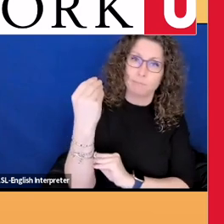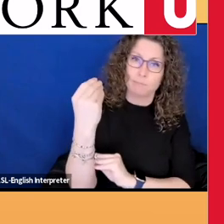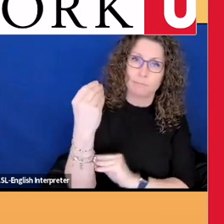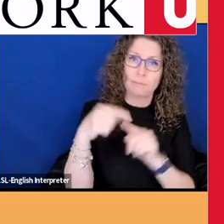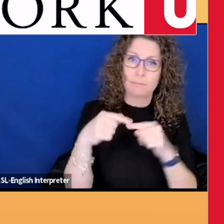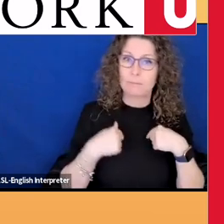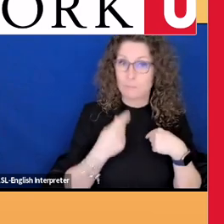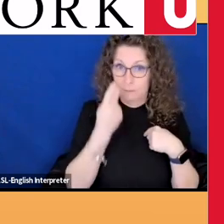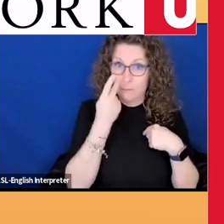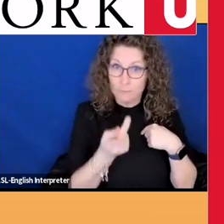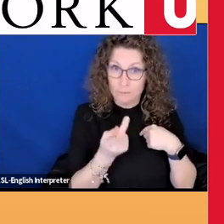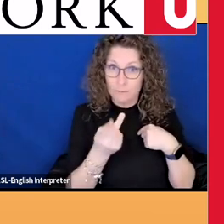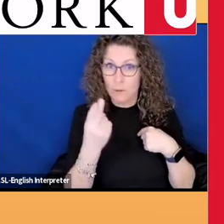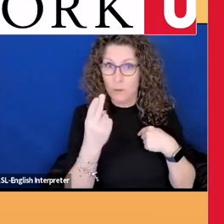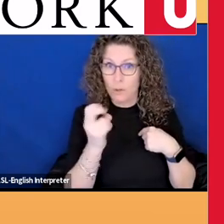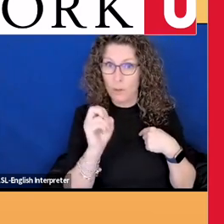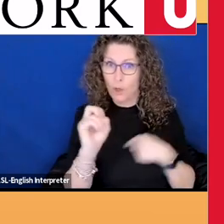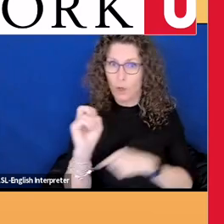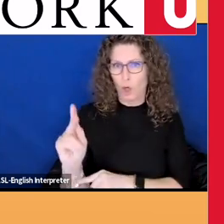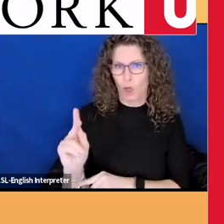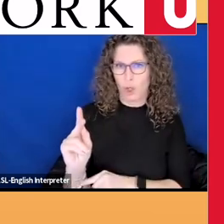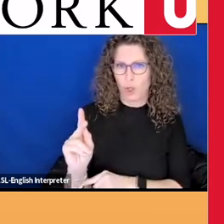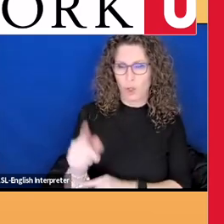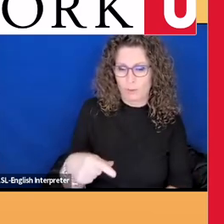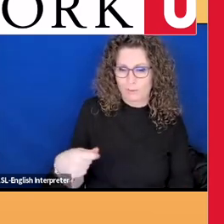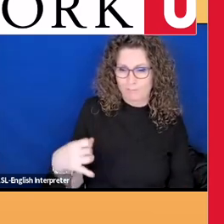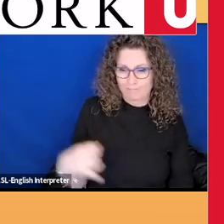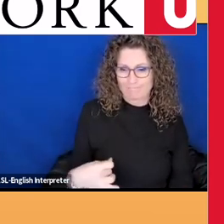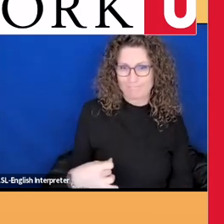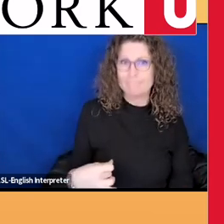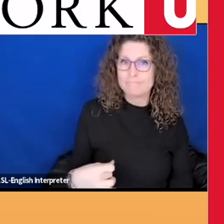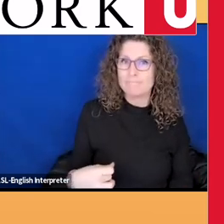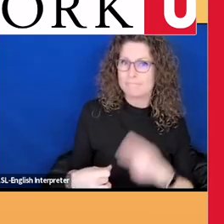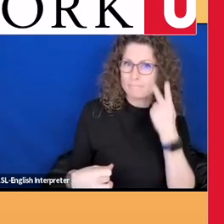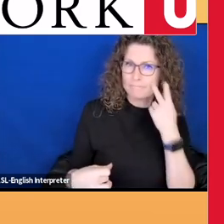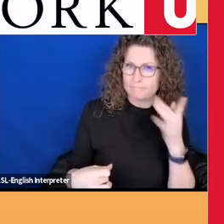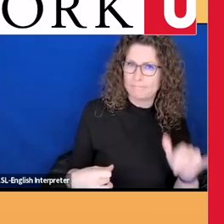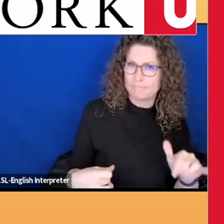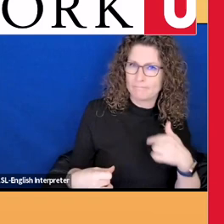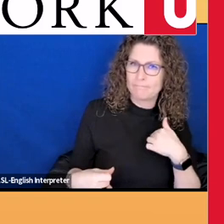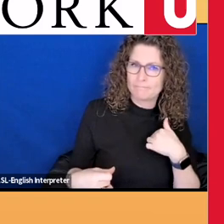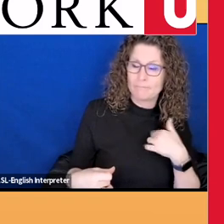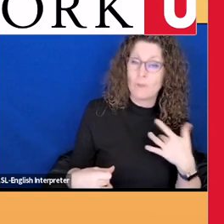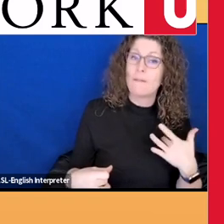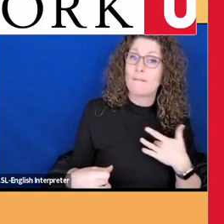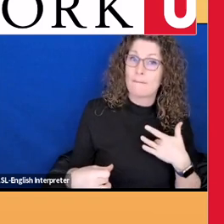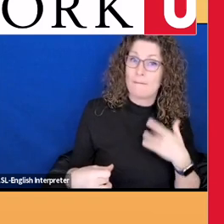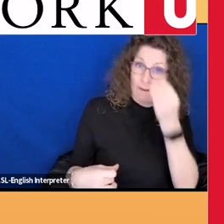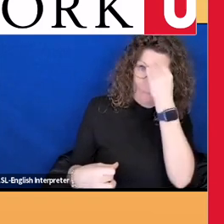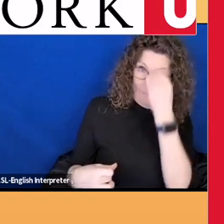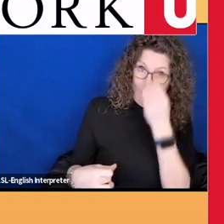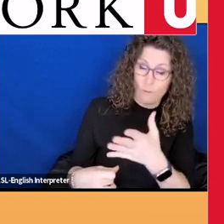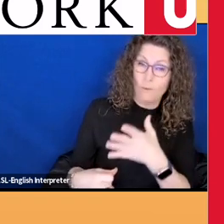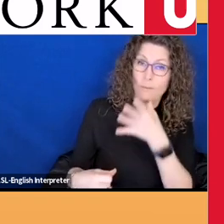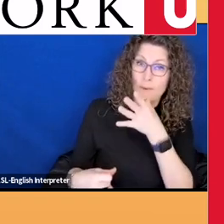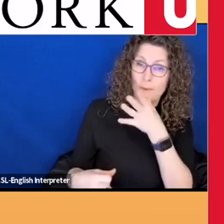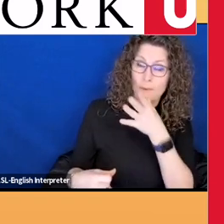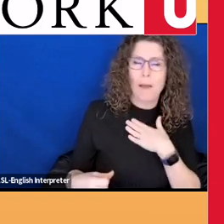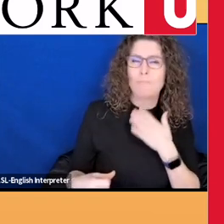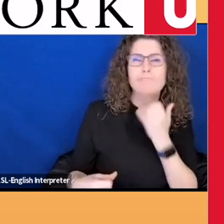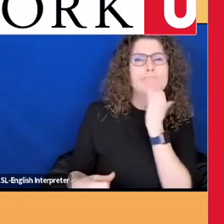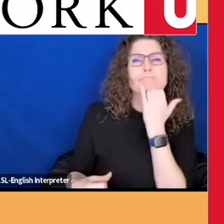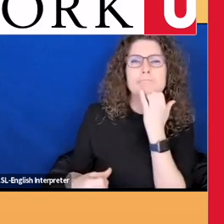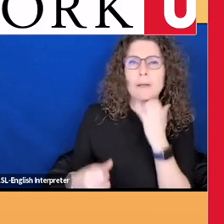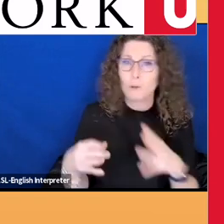a hook. I see my mother keeping me in place. I tell my mother that it's all the same. Making the